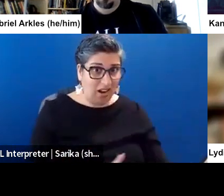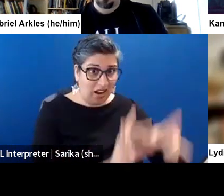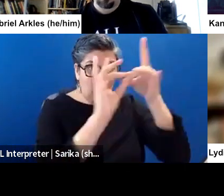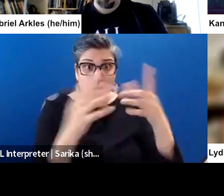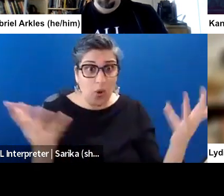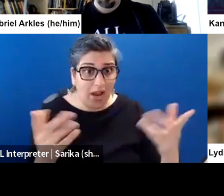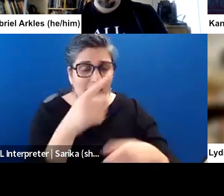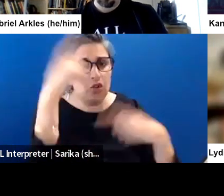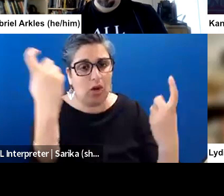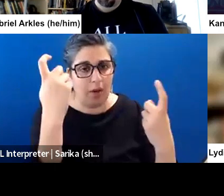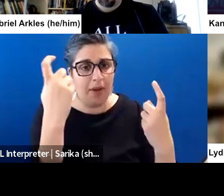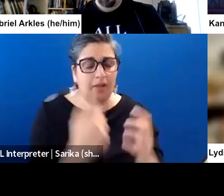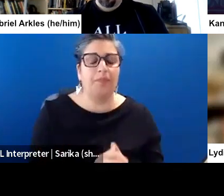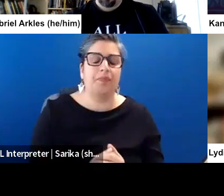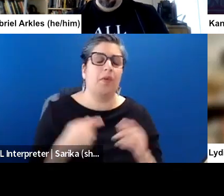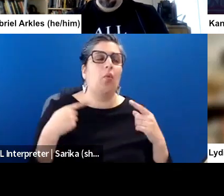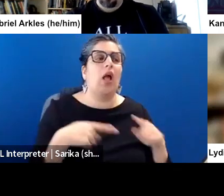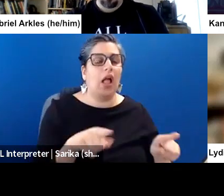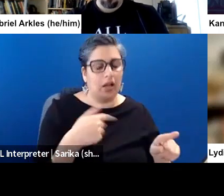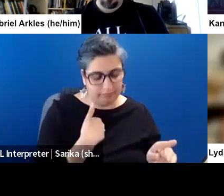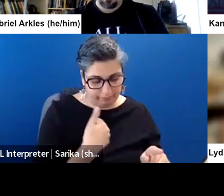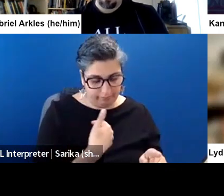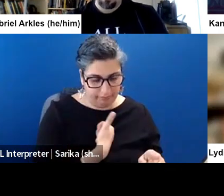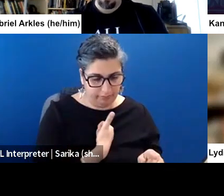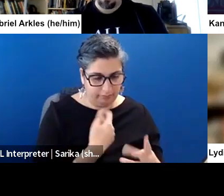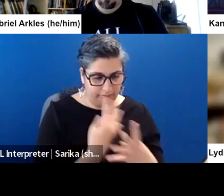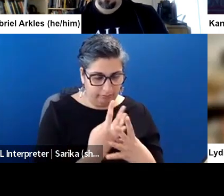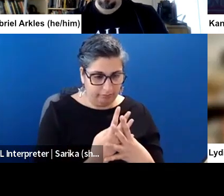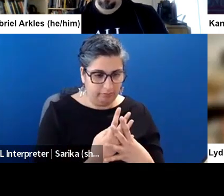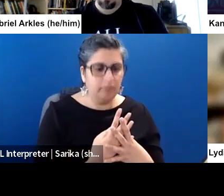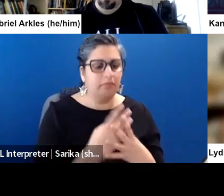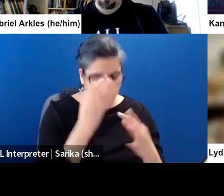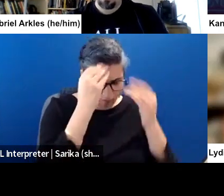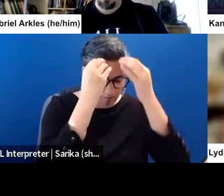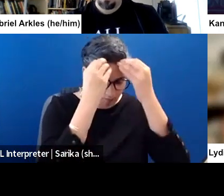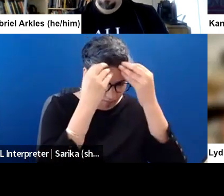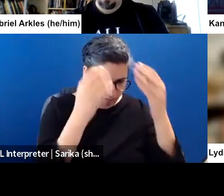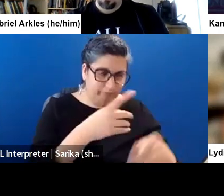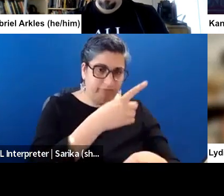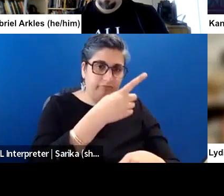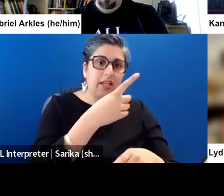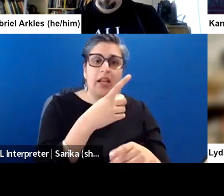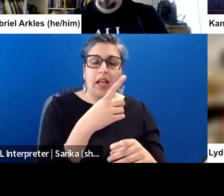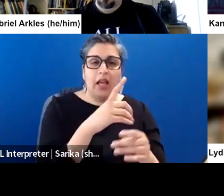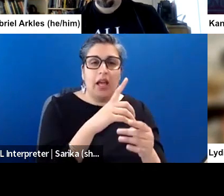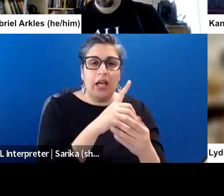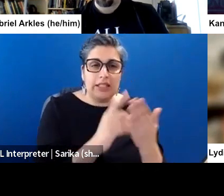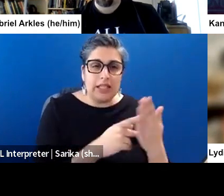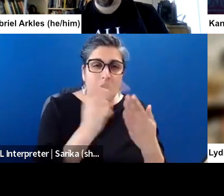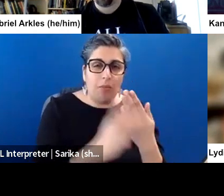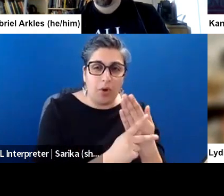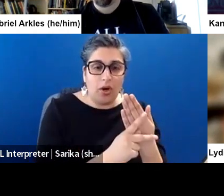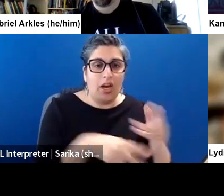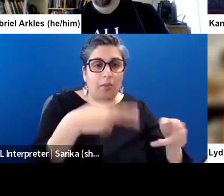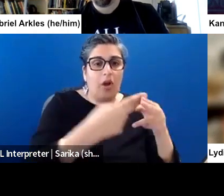I was incarcerated, you know, I saw this and I started thinking about it and I designed the program and I knew I was going to call it Who Speaks For Me. And the name Who Speaks